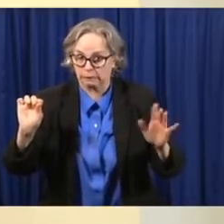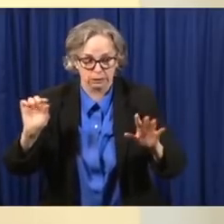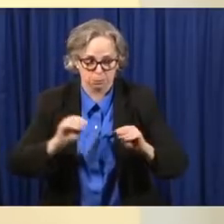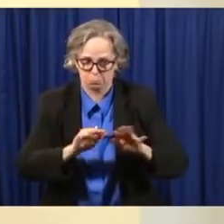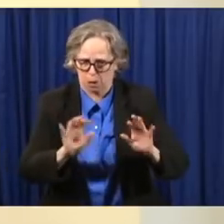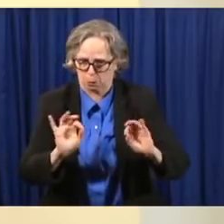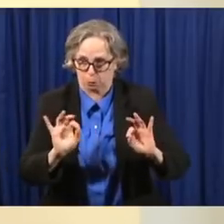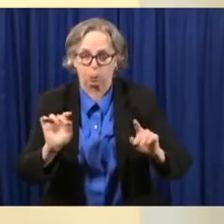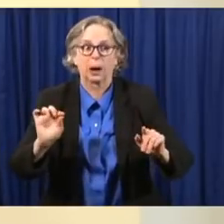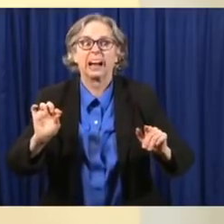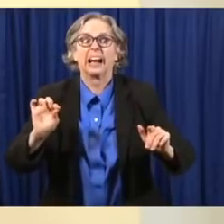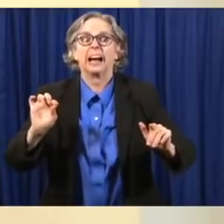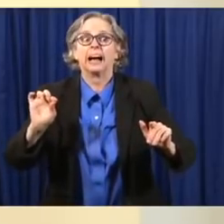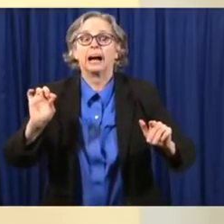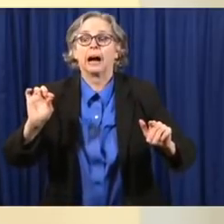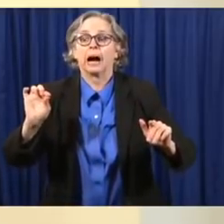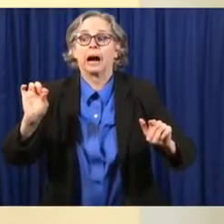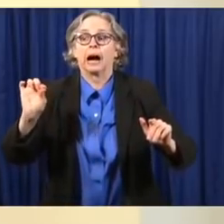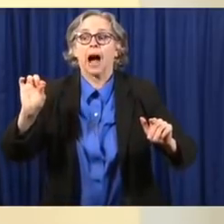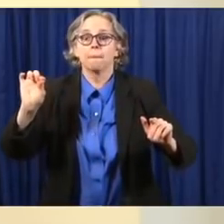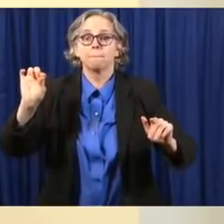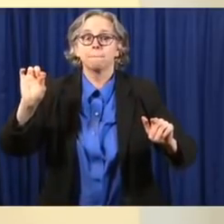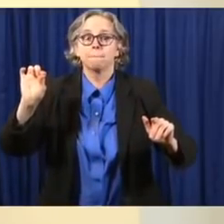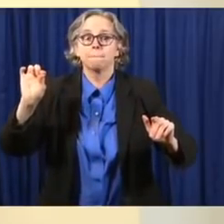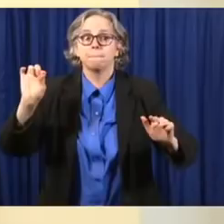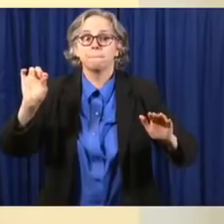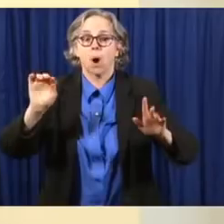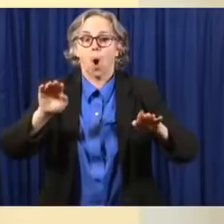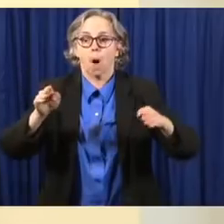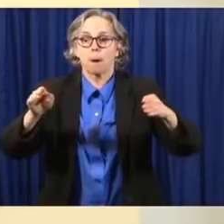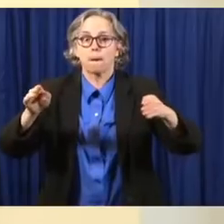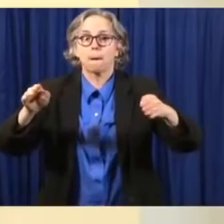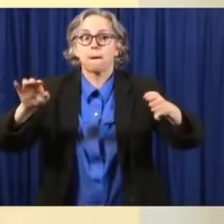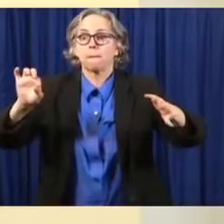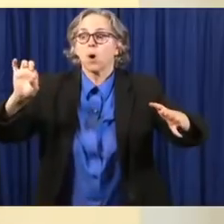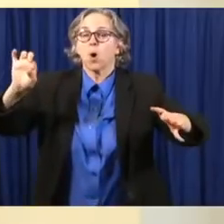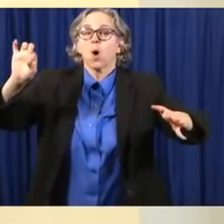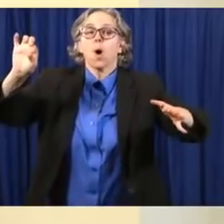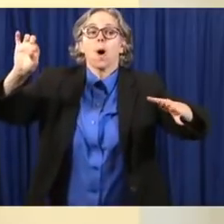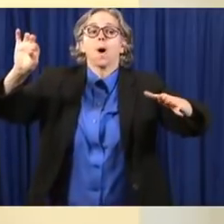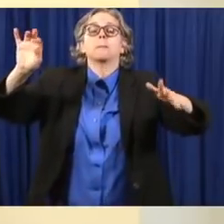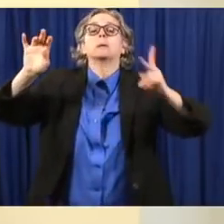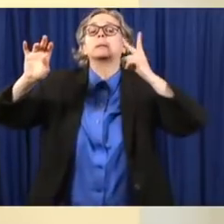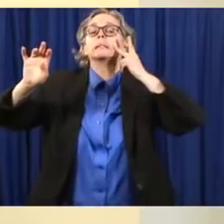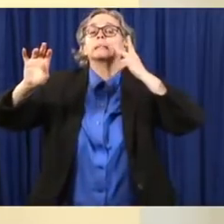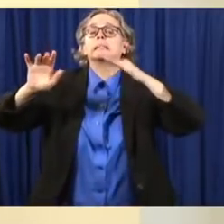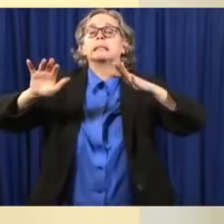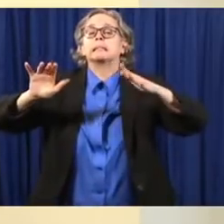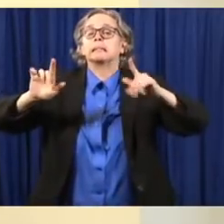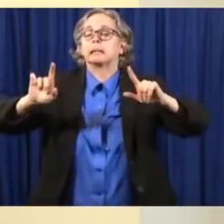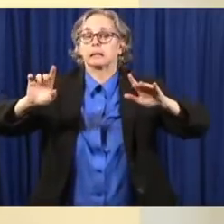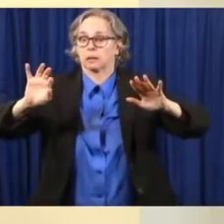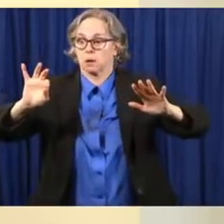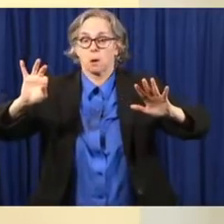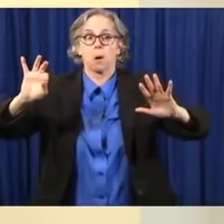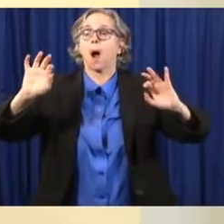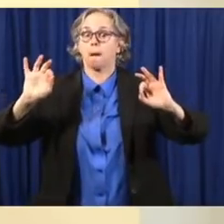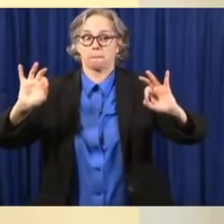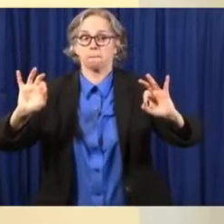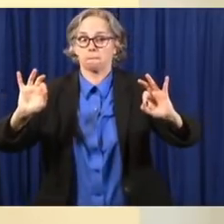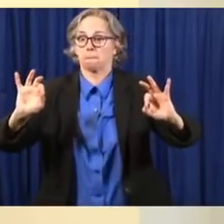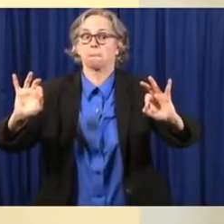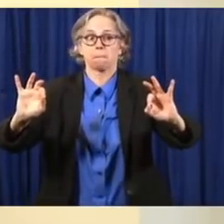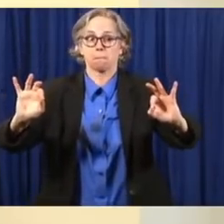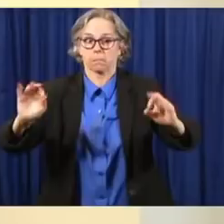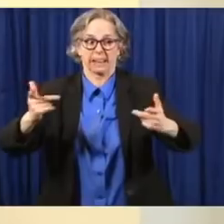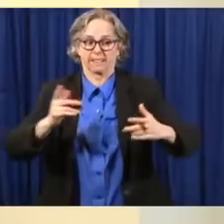you dial the switch a little more and do a few more things. So in every area of our state, whether it's how we run our